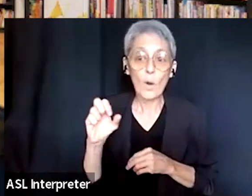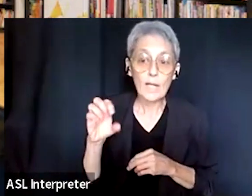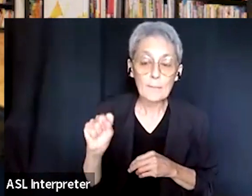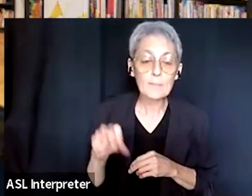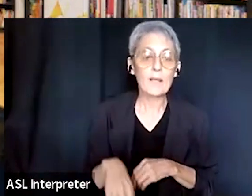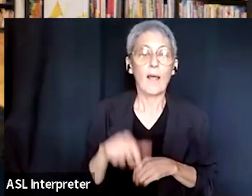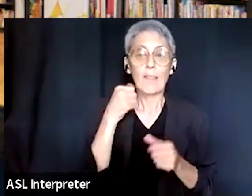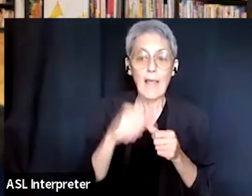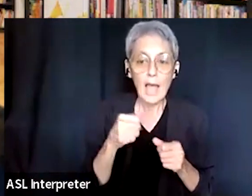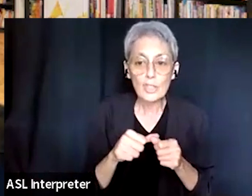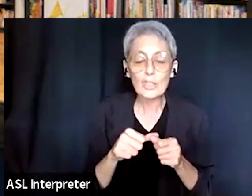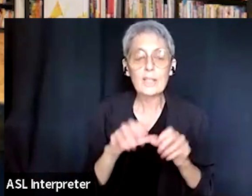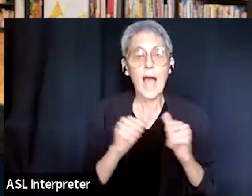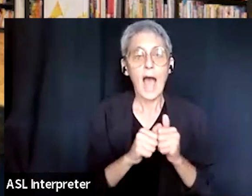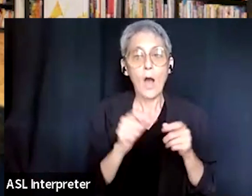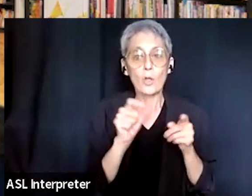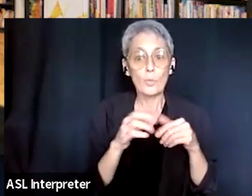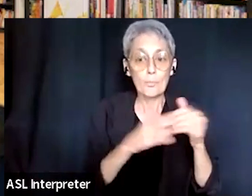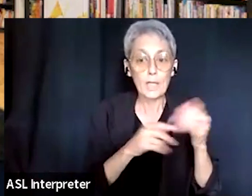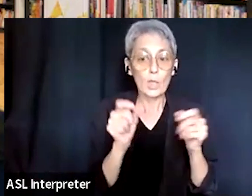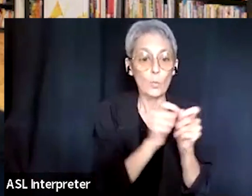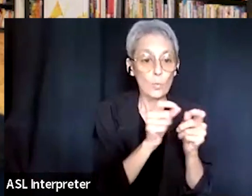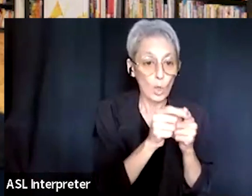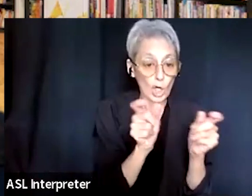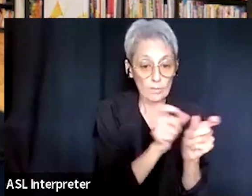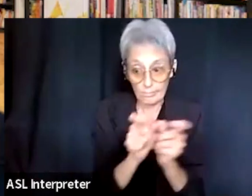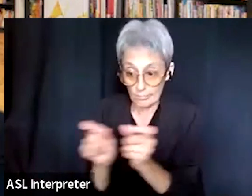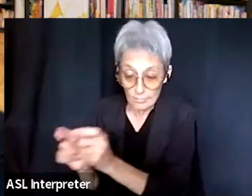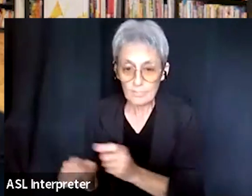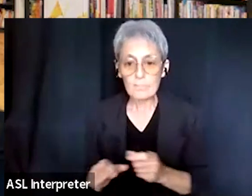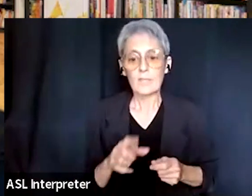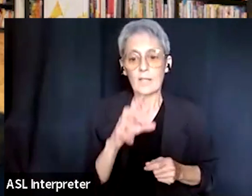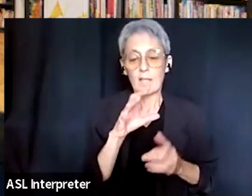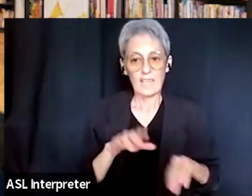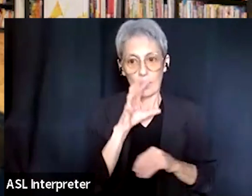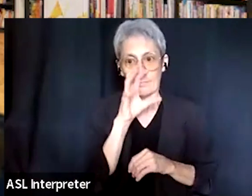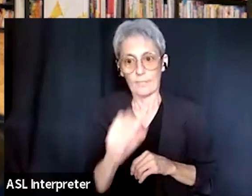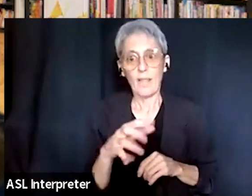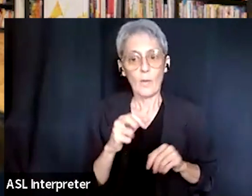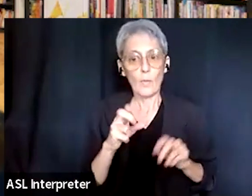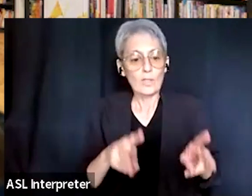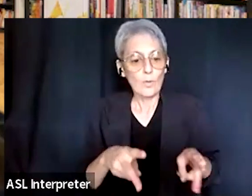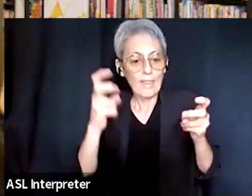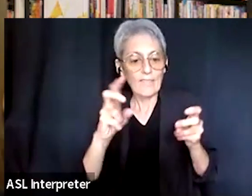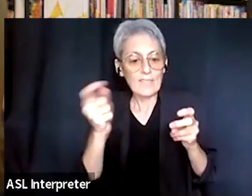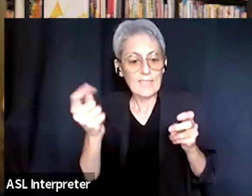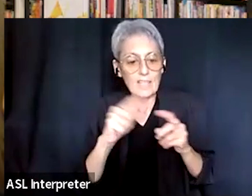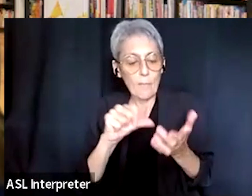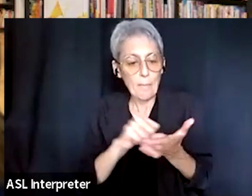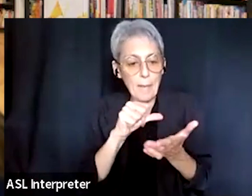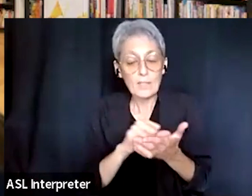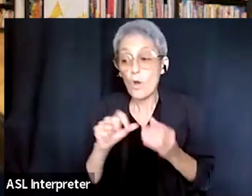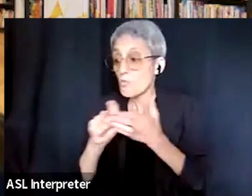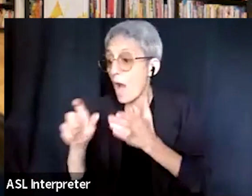are constructed, kids are engaged in that because they want to lift text from the page, or as writers, they want to communicate